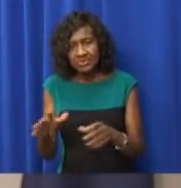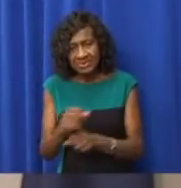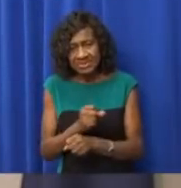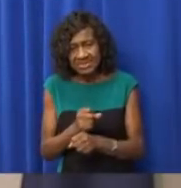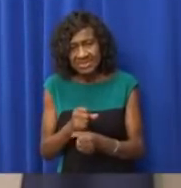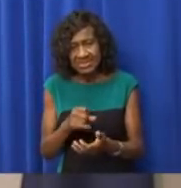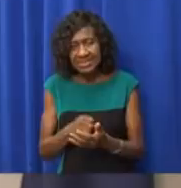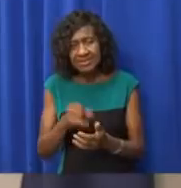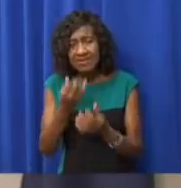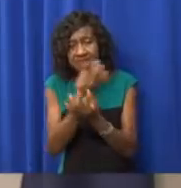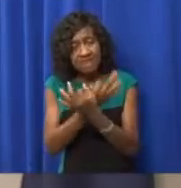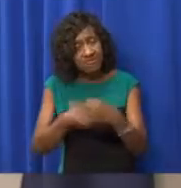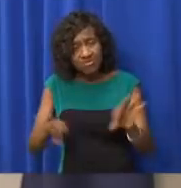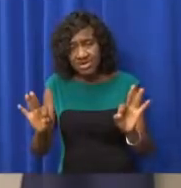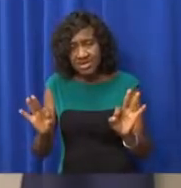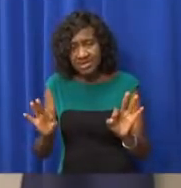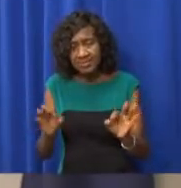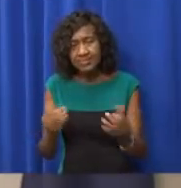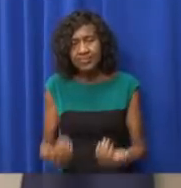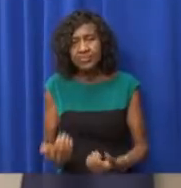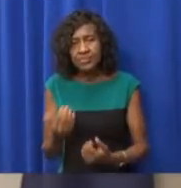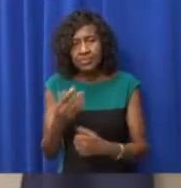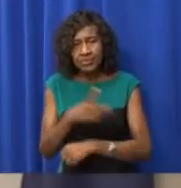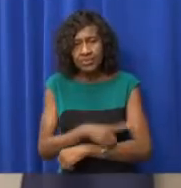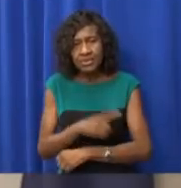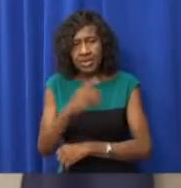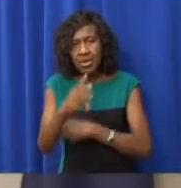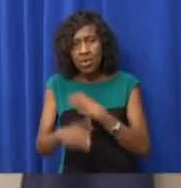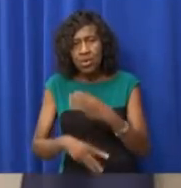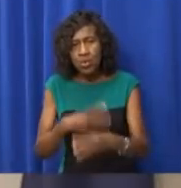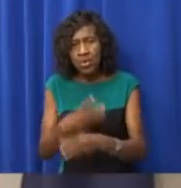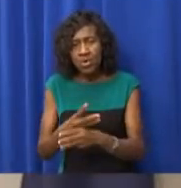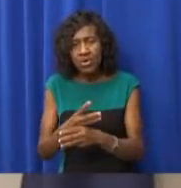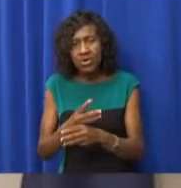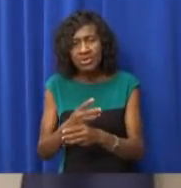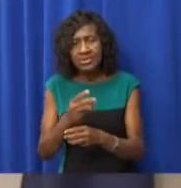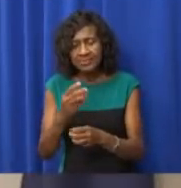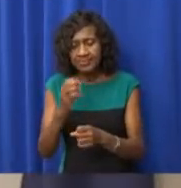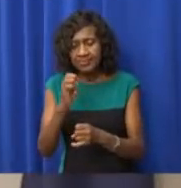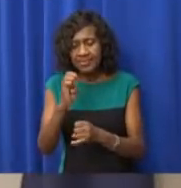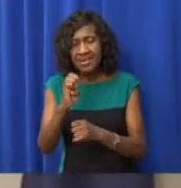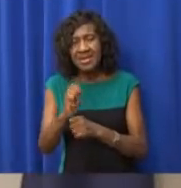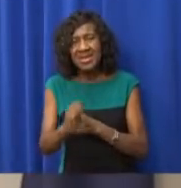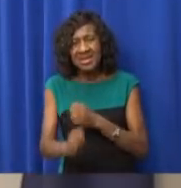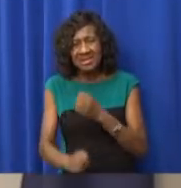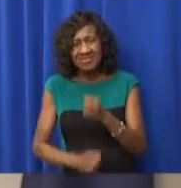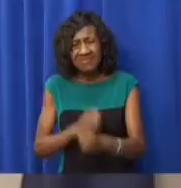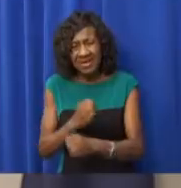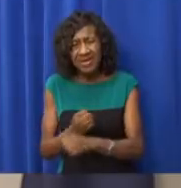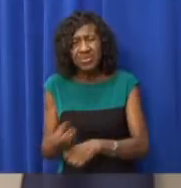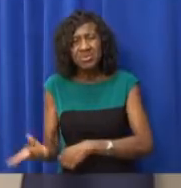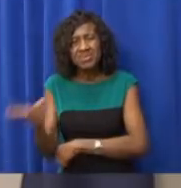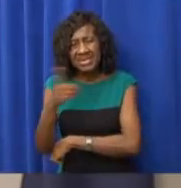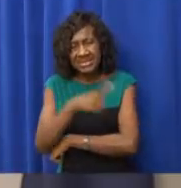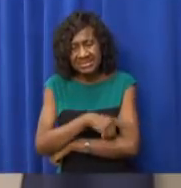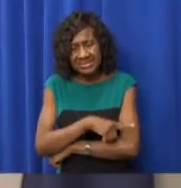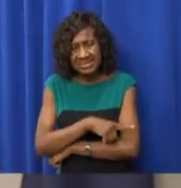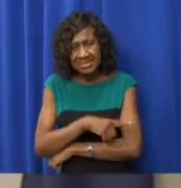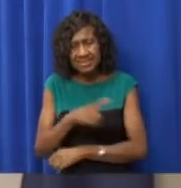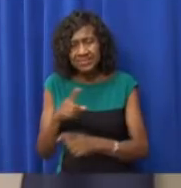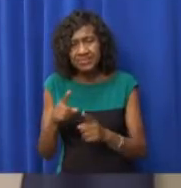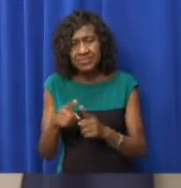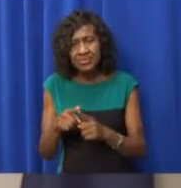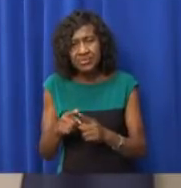also World Environment Day. Along with Earth Day, it is well known as a reminder for its efforts to encourage